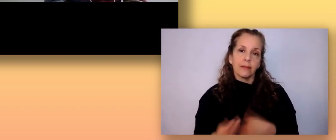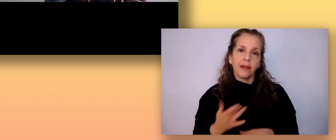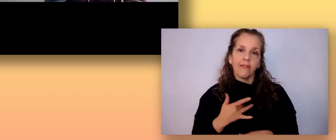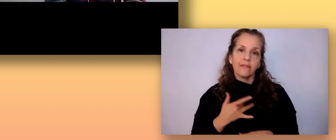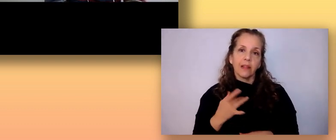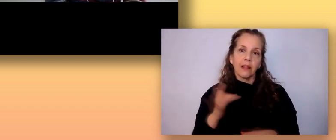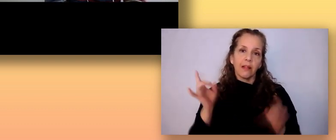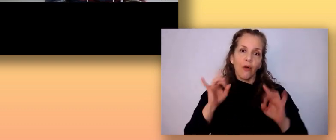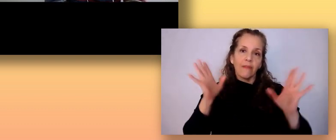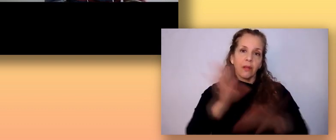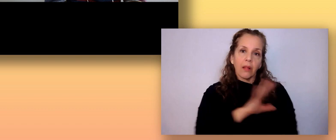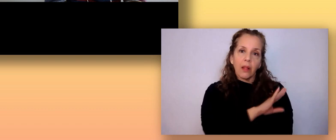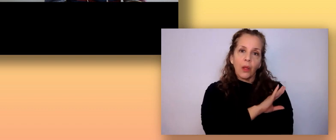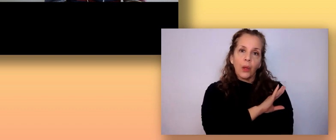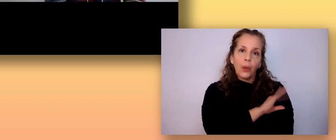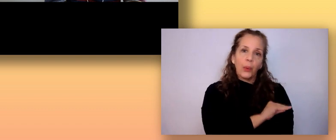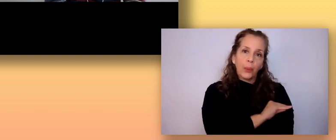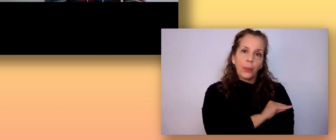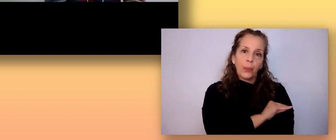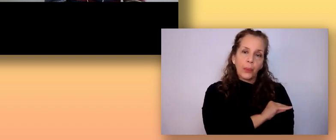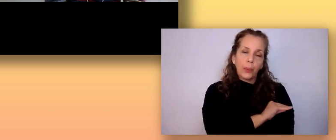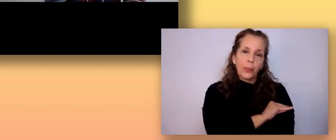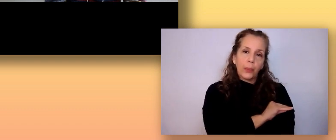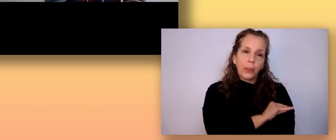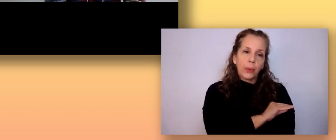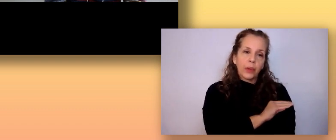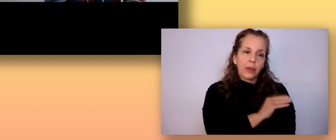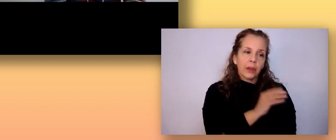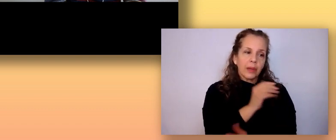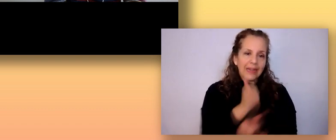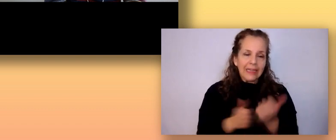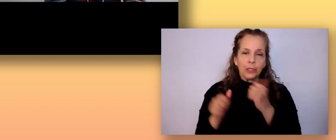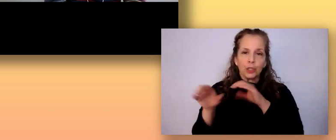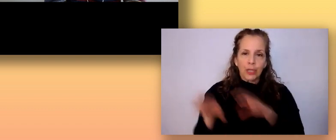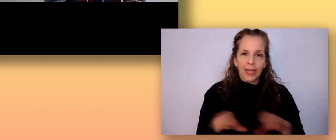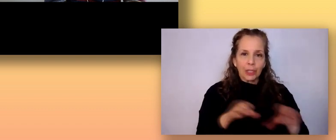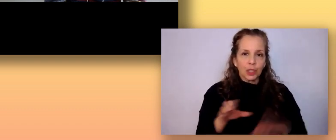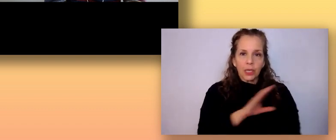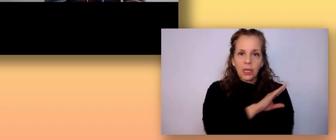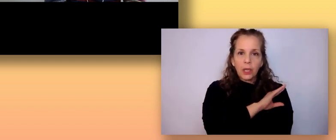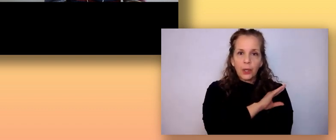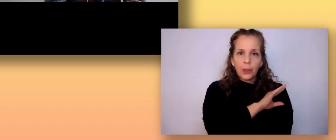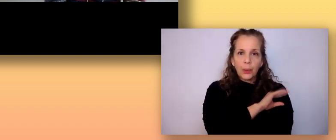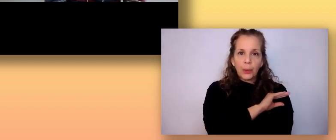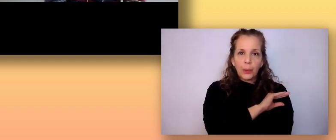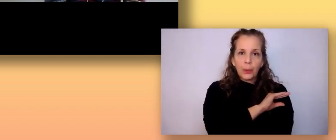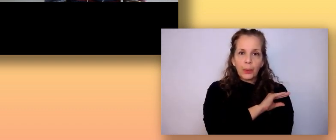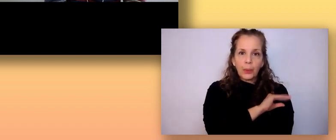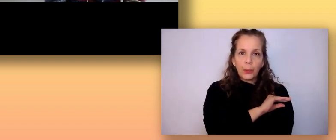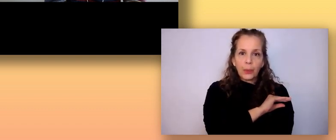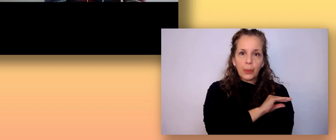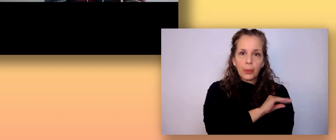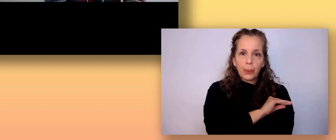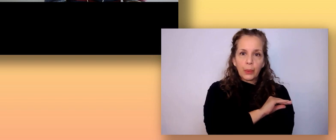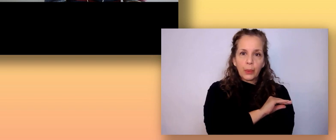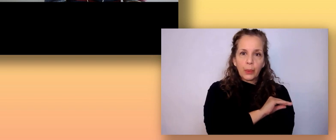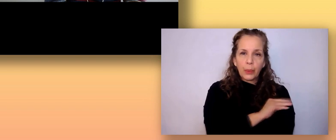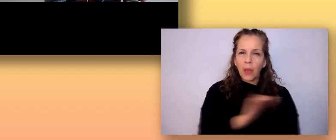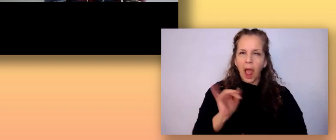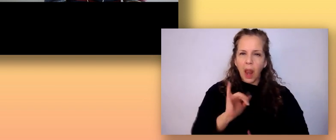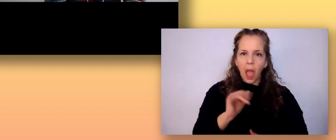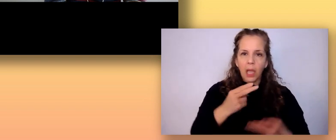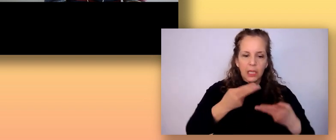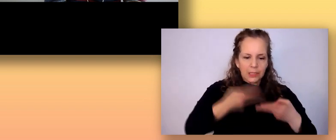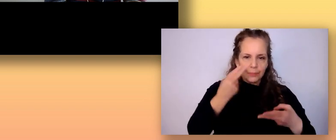terrible. And for every action I do, I lose some energy or some spoons and I need time